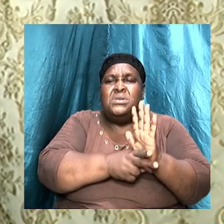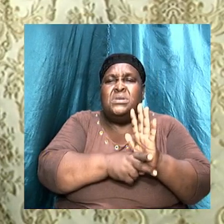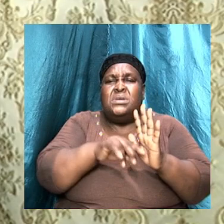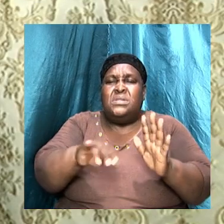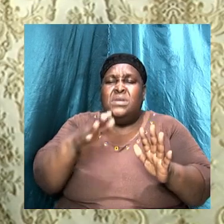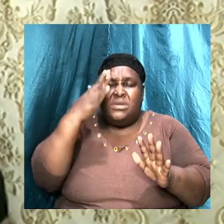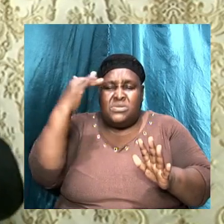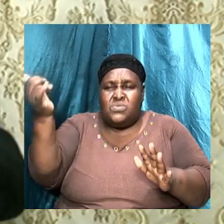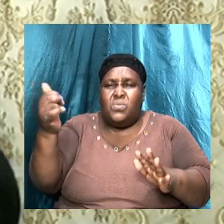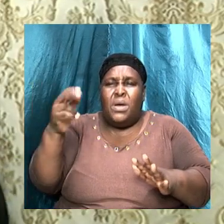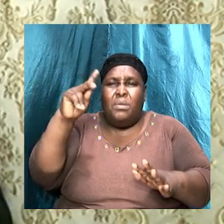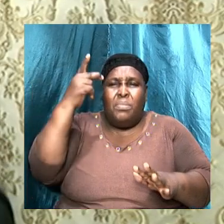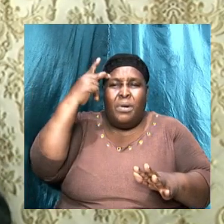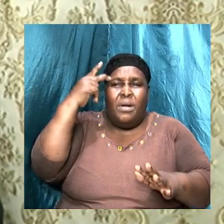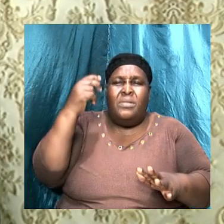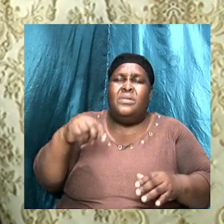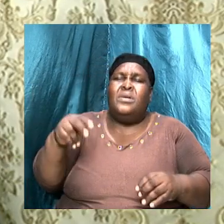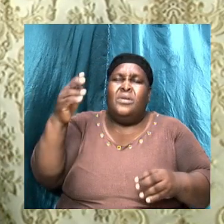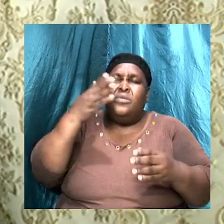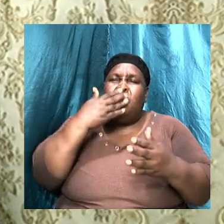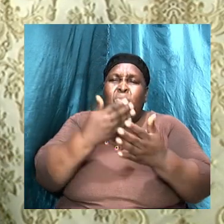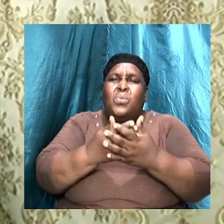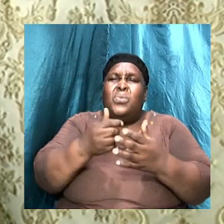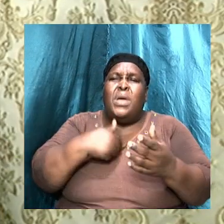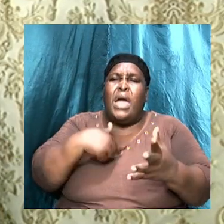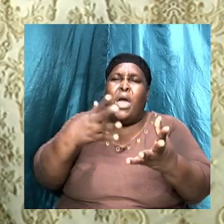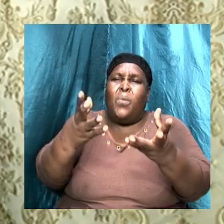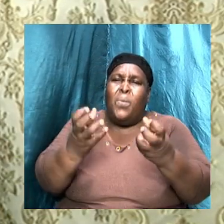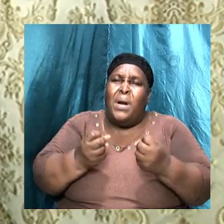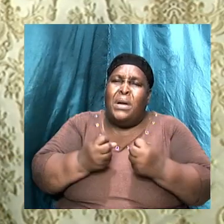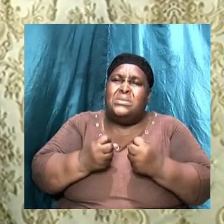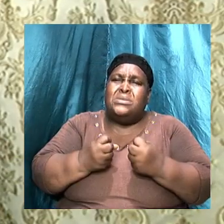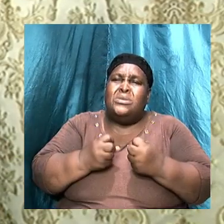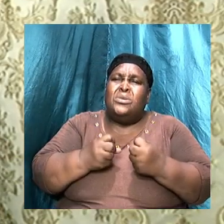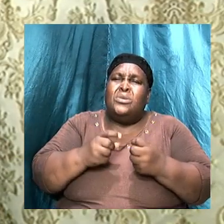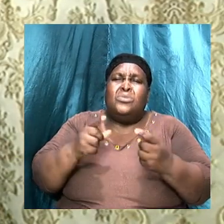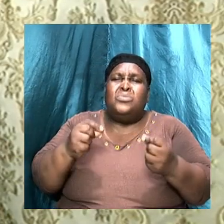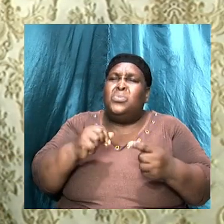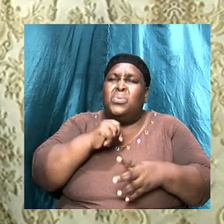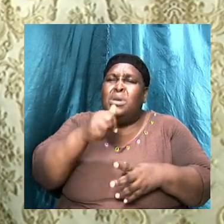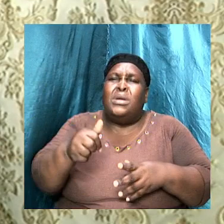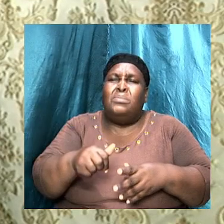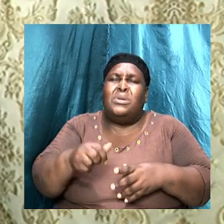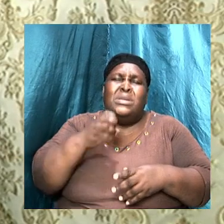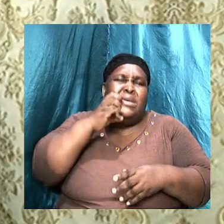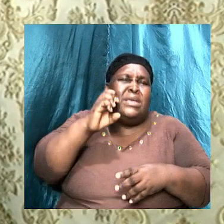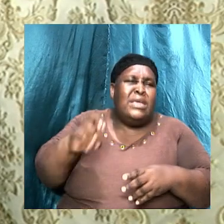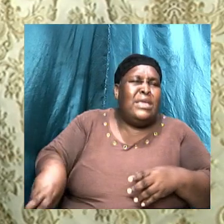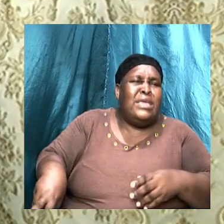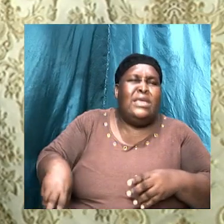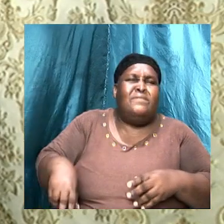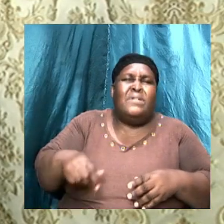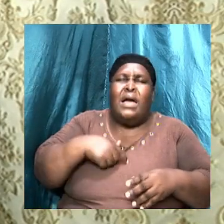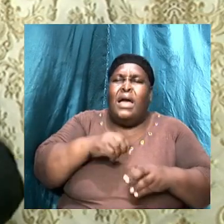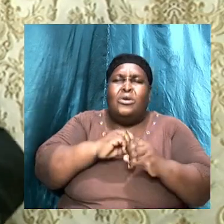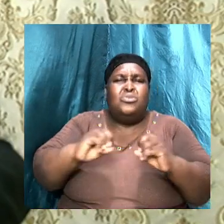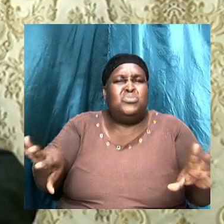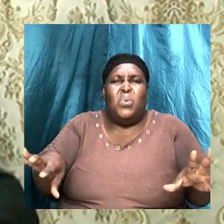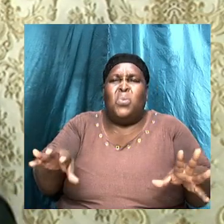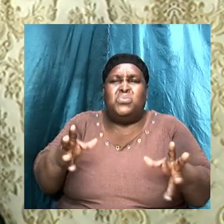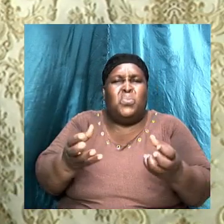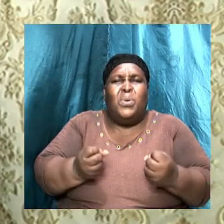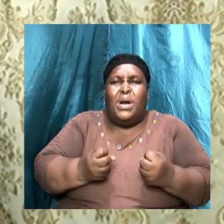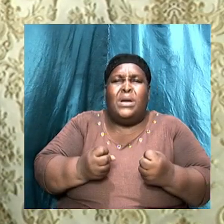Paul says for the good that I would I do not but the evil which I do not that